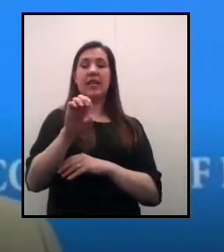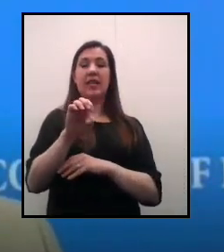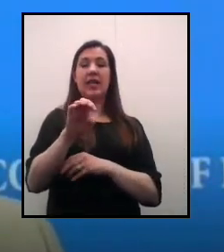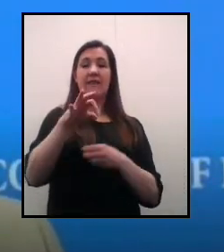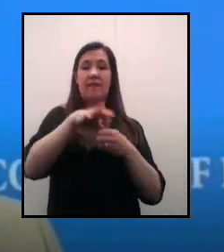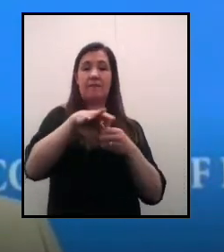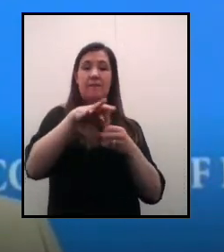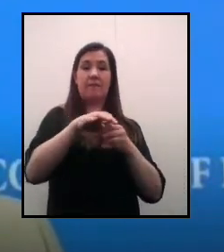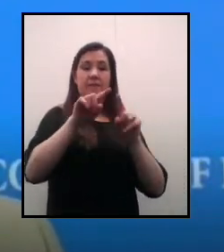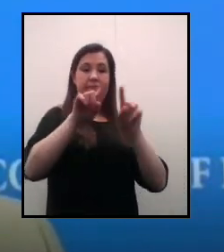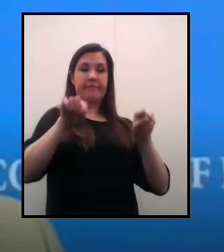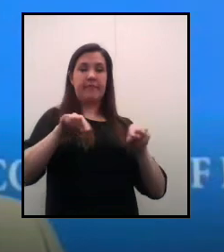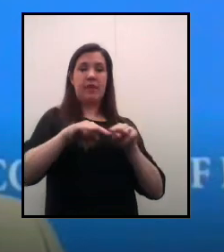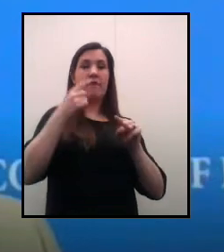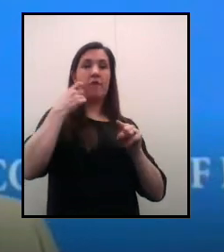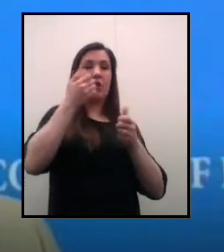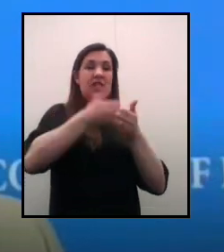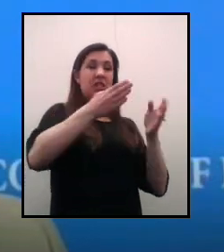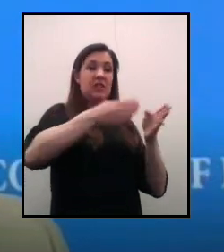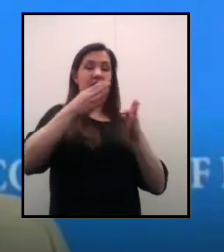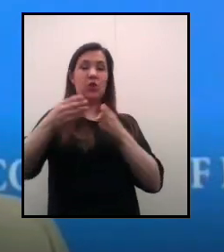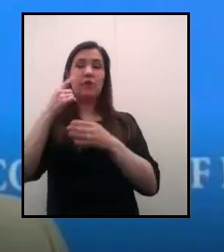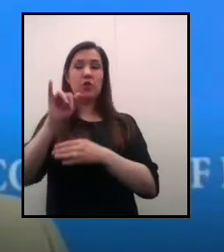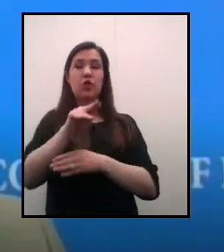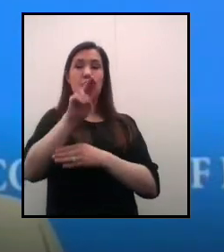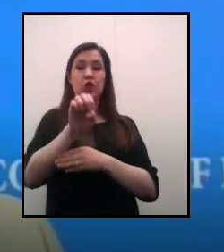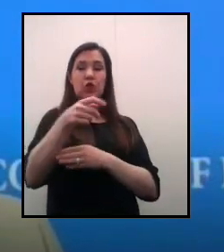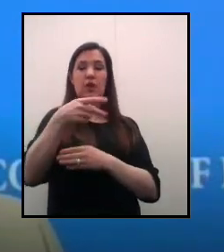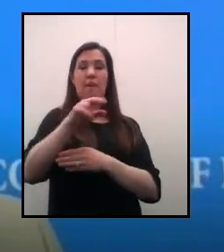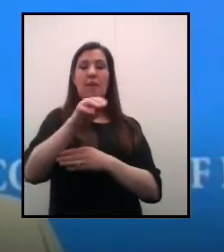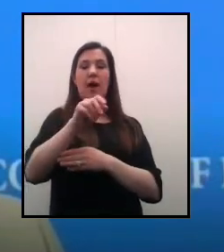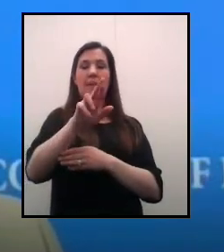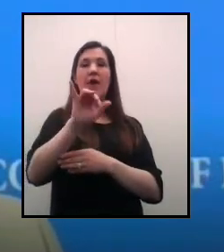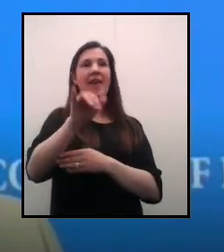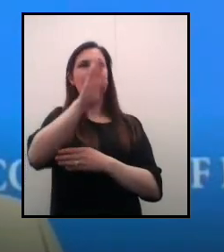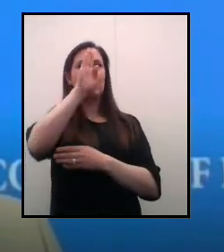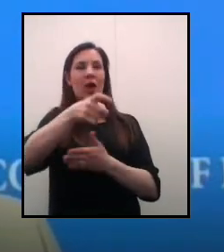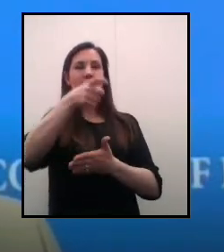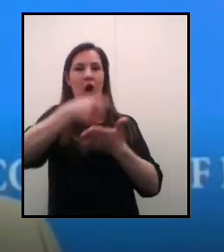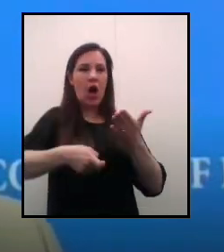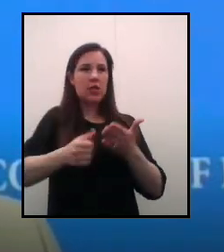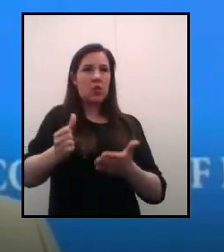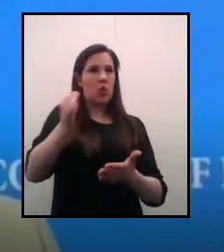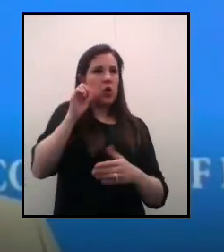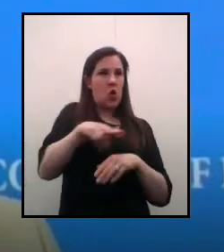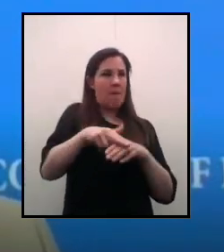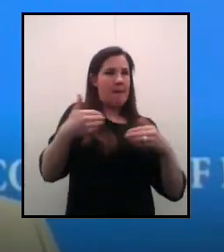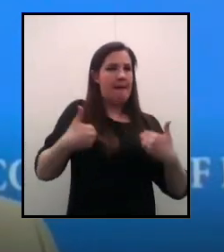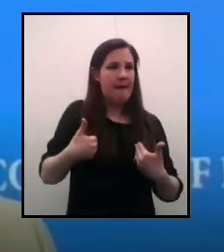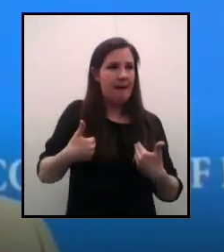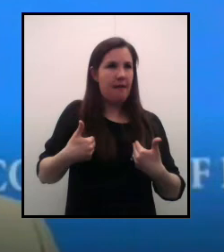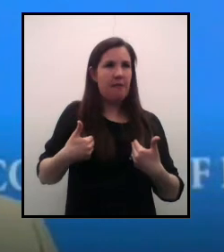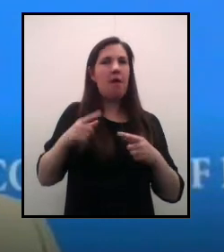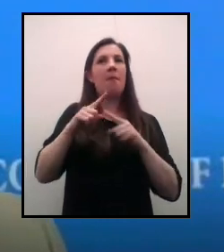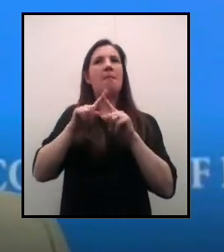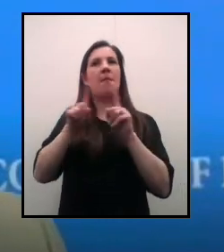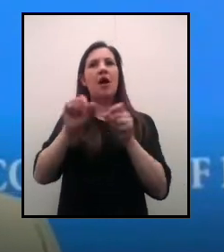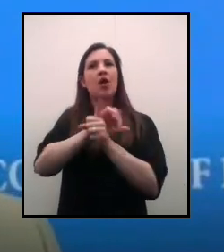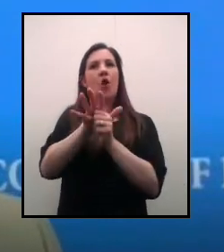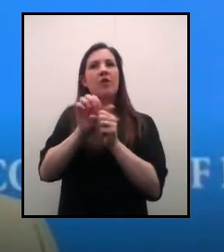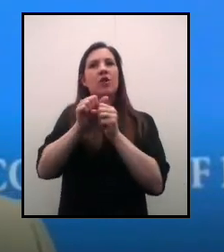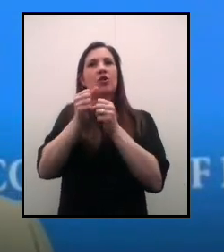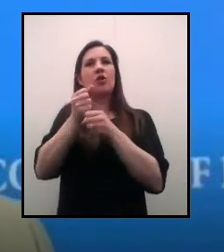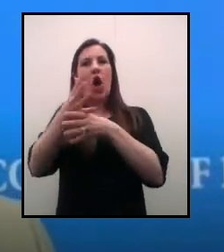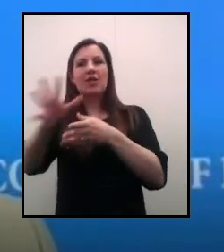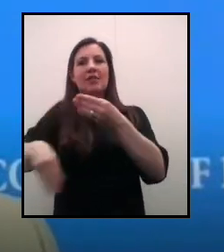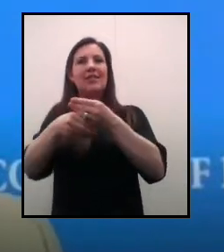every individual for the June primary. That's a direct cost that would not have been incurred but for the COVID-19 outbreak. So we're looking at potentially even